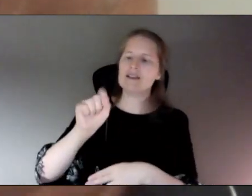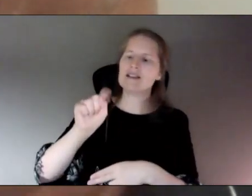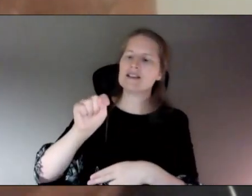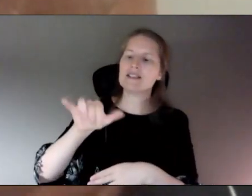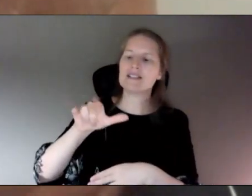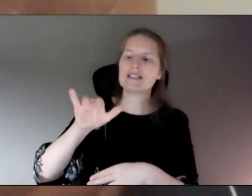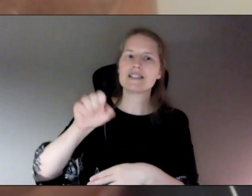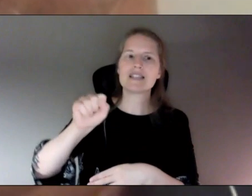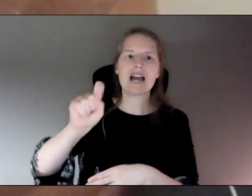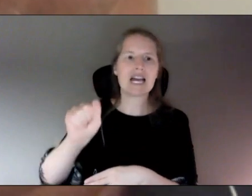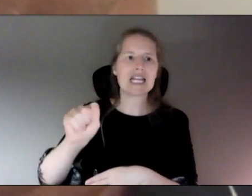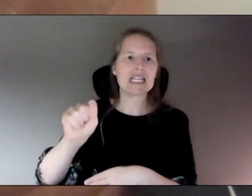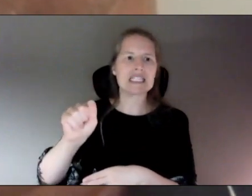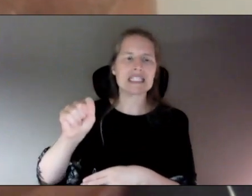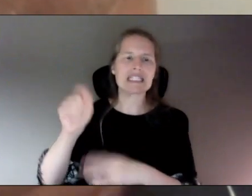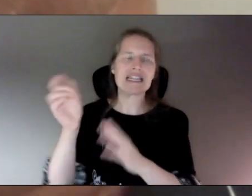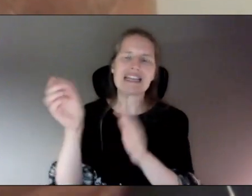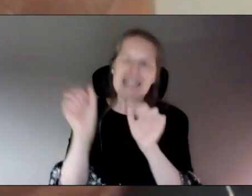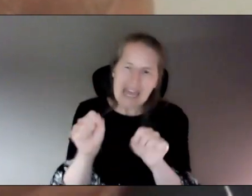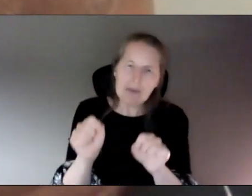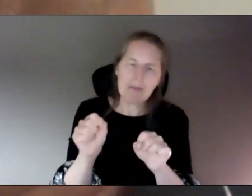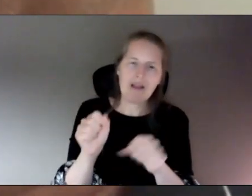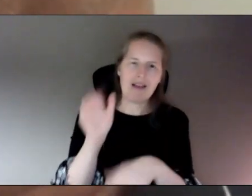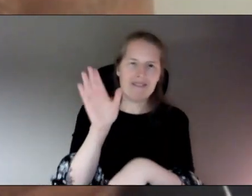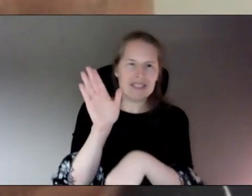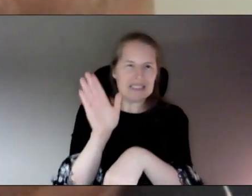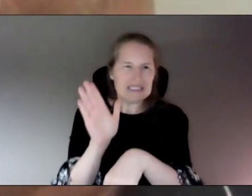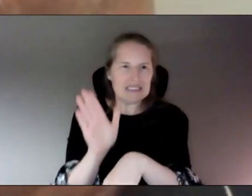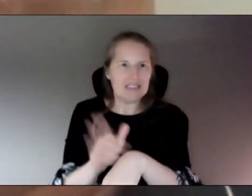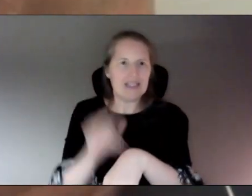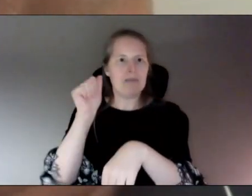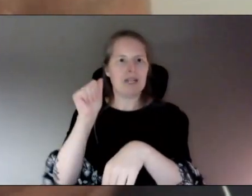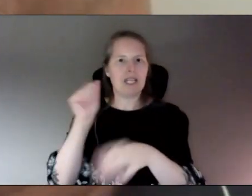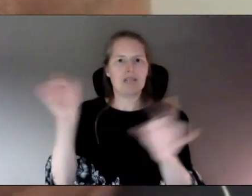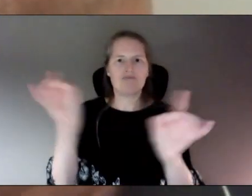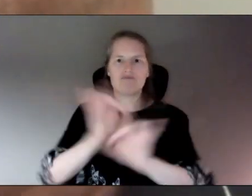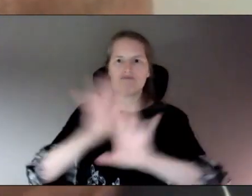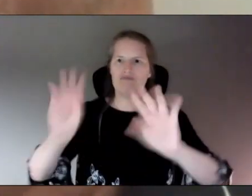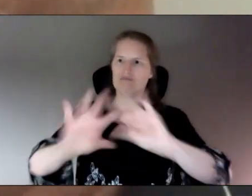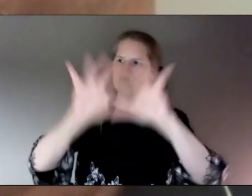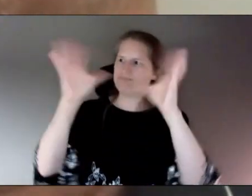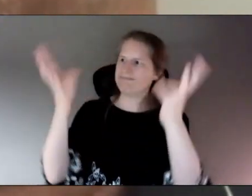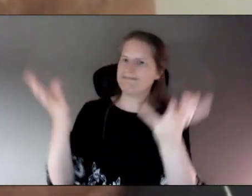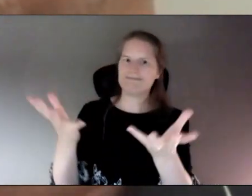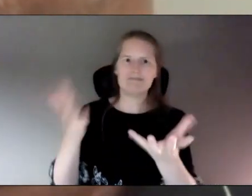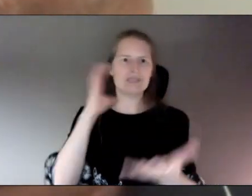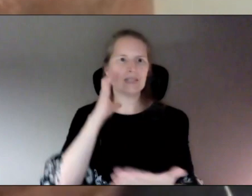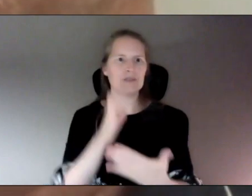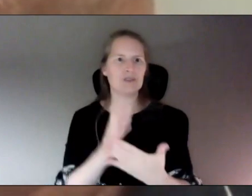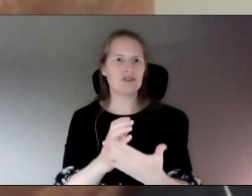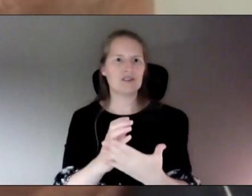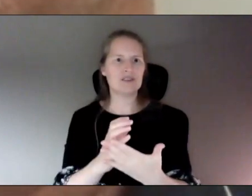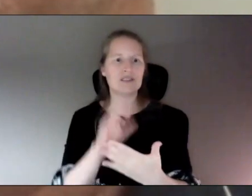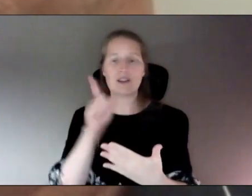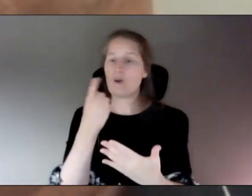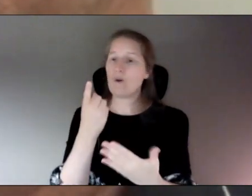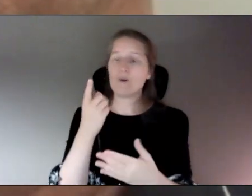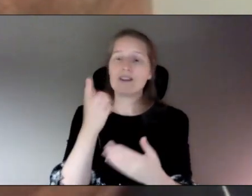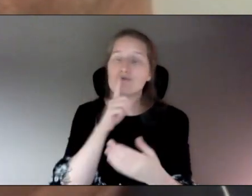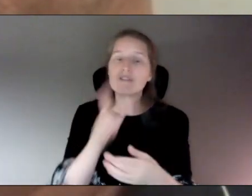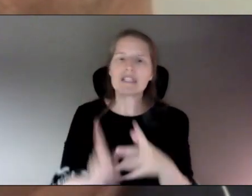stylish stylist capable of summoning stunning images that only exist in